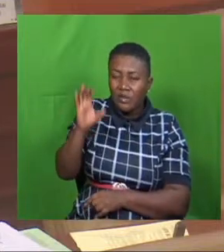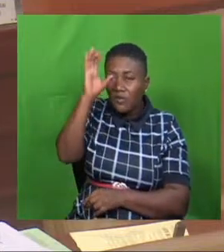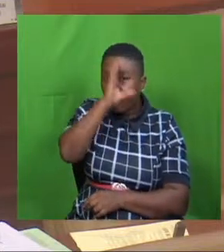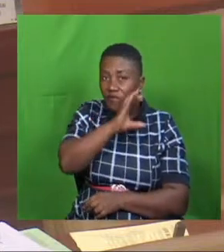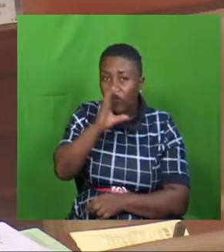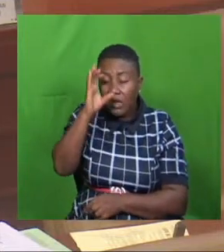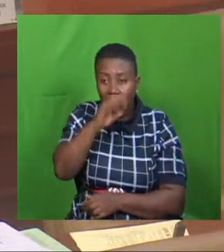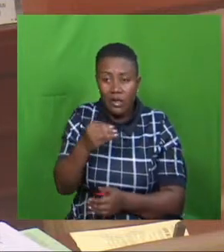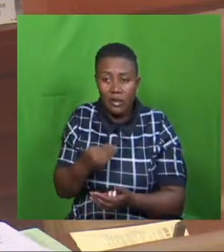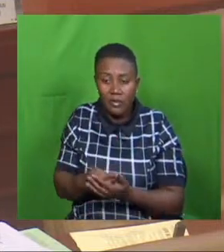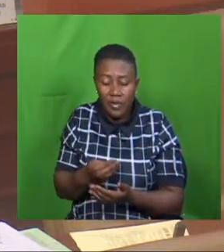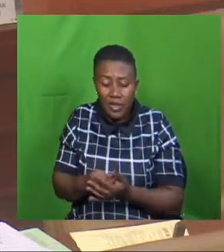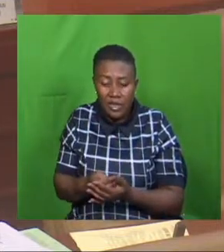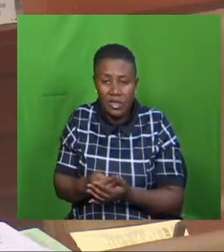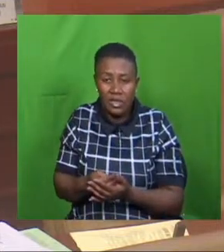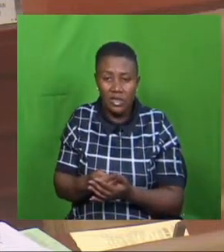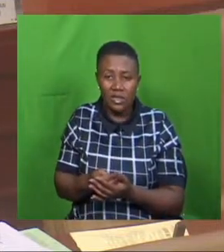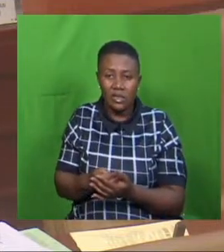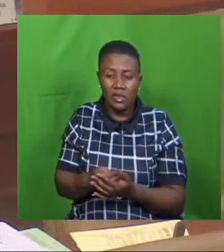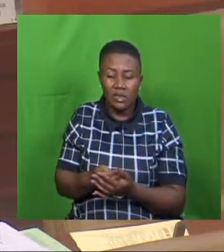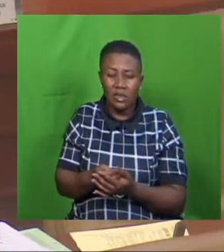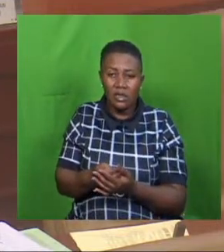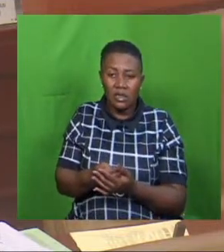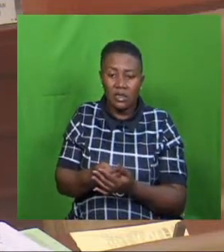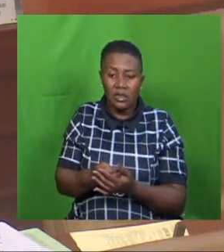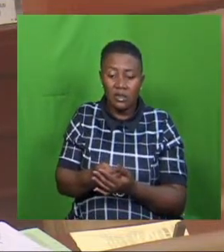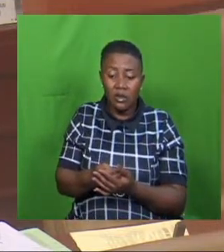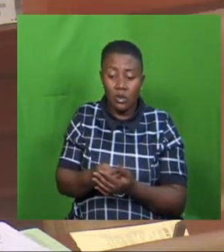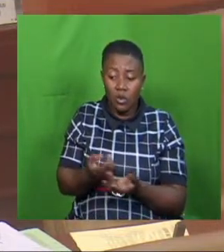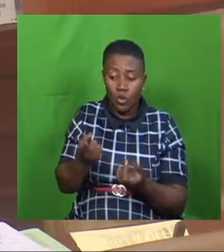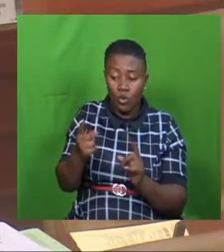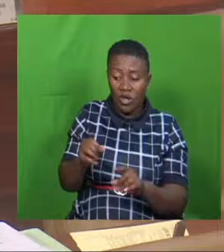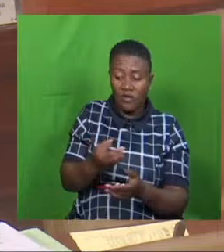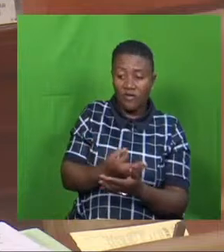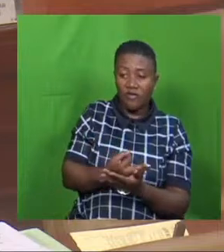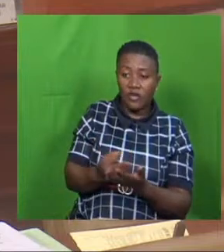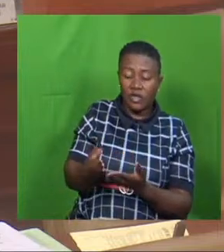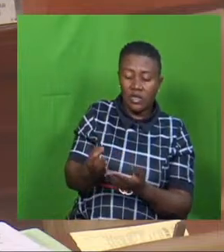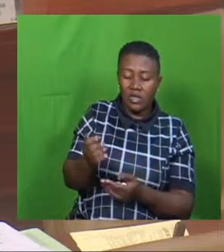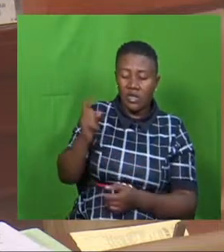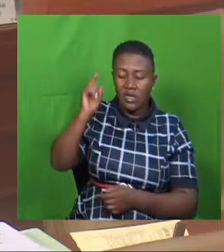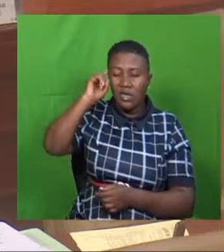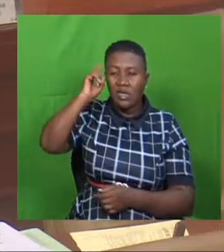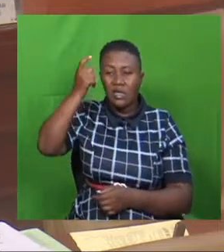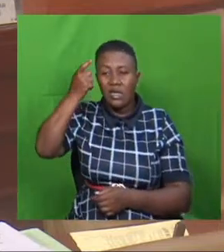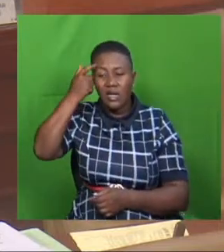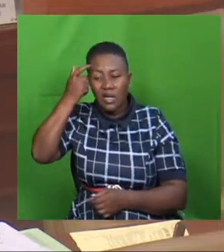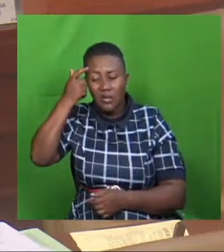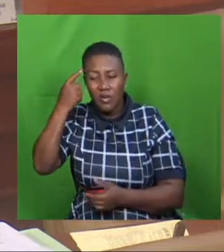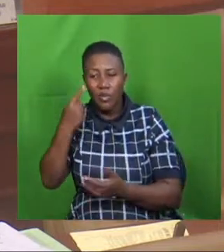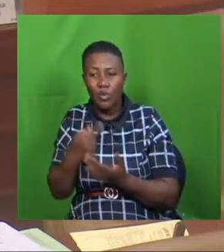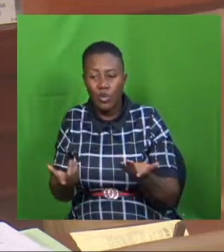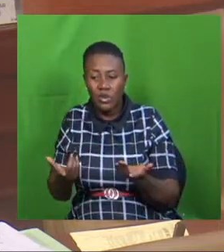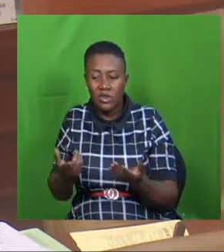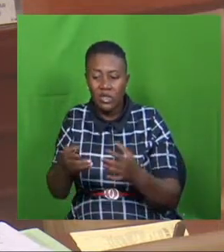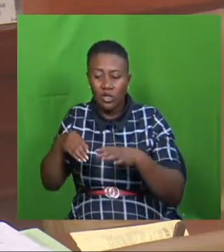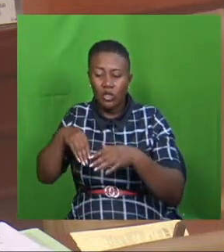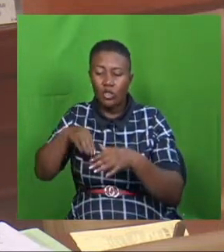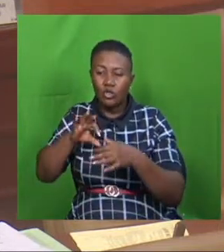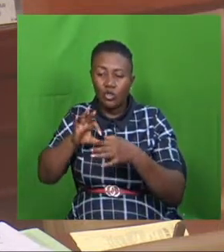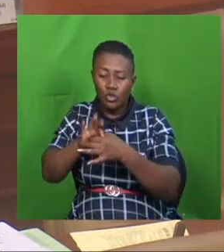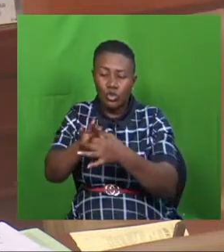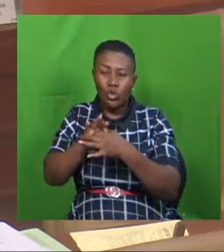and do a PPP. When that failed, the government unilaterally went and entered into a sole source agreement. Mr.